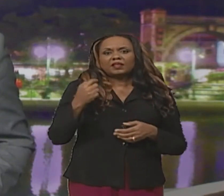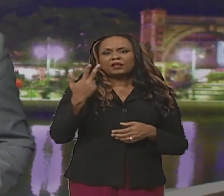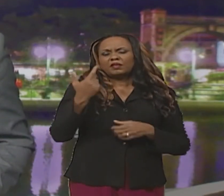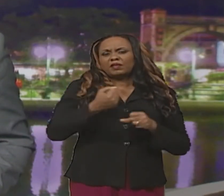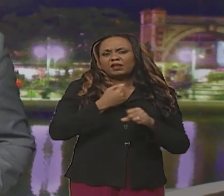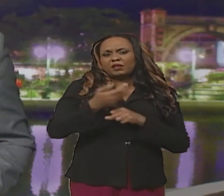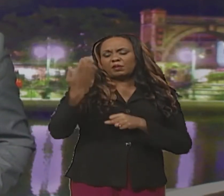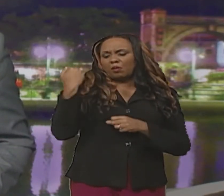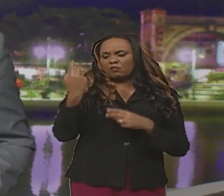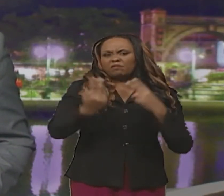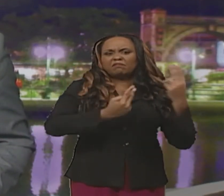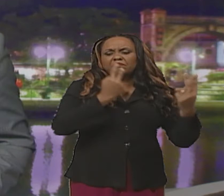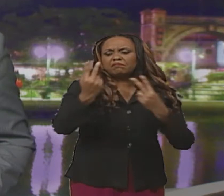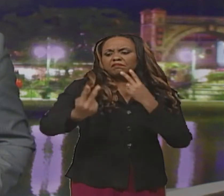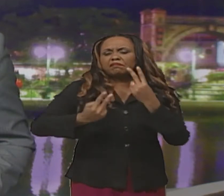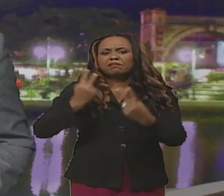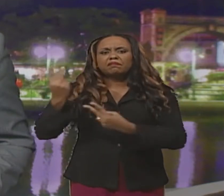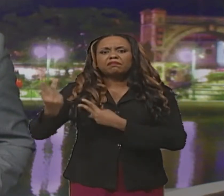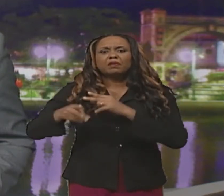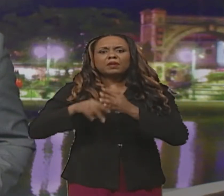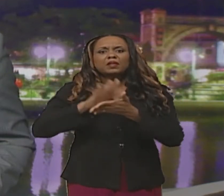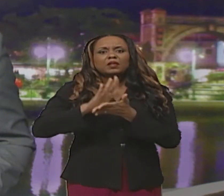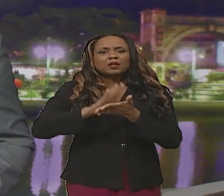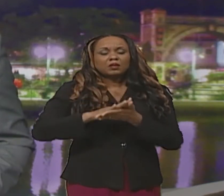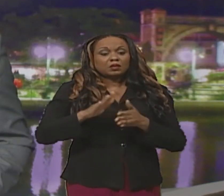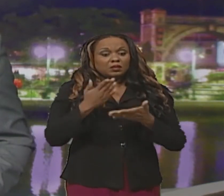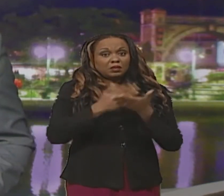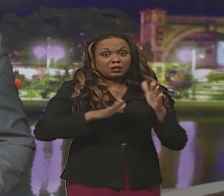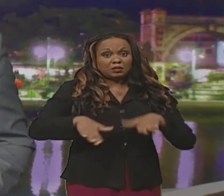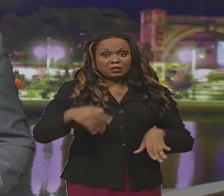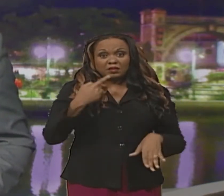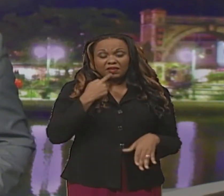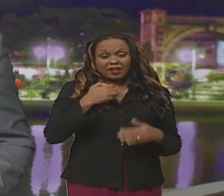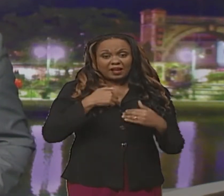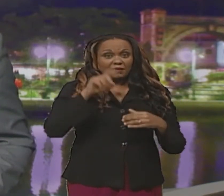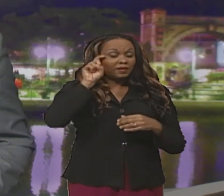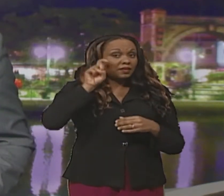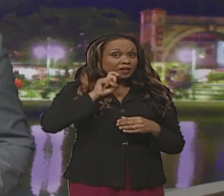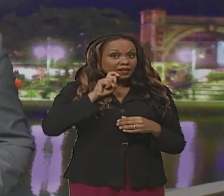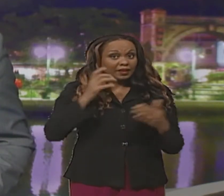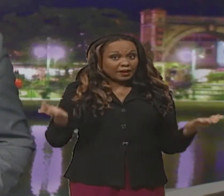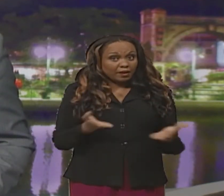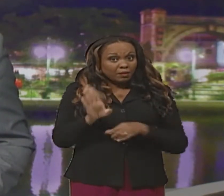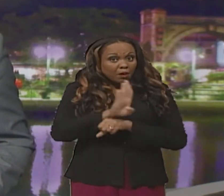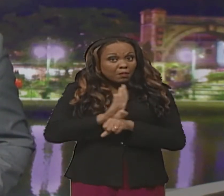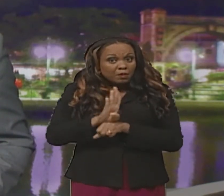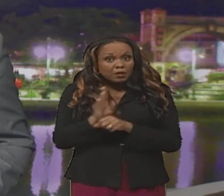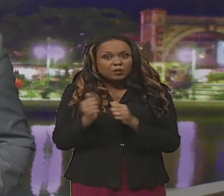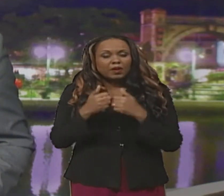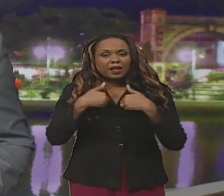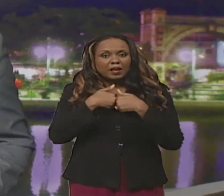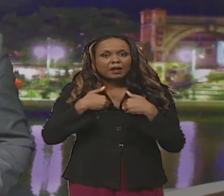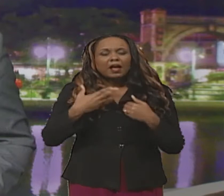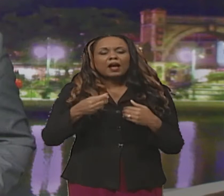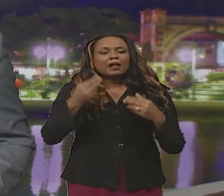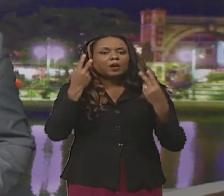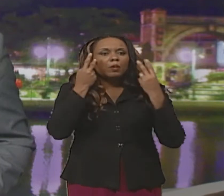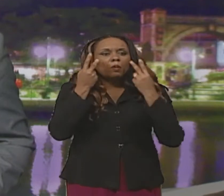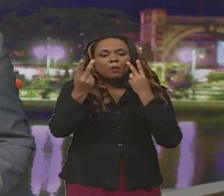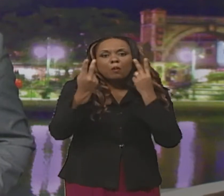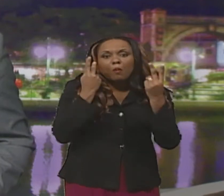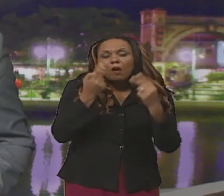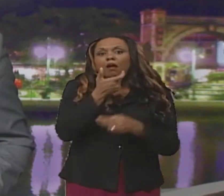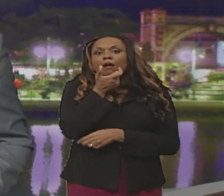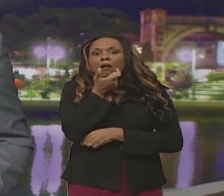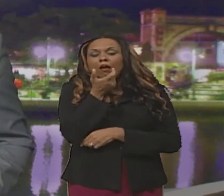primary schools, children admitted to engaging in bestiality. He says they are also watching large amounts of porn, which is